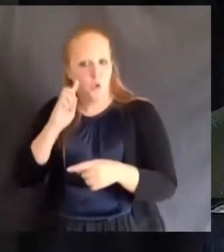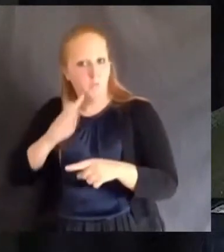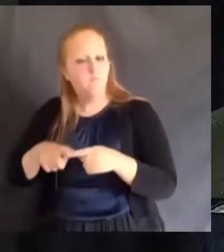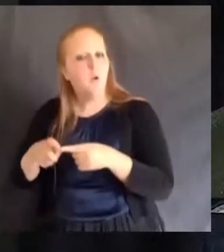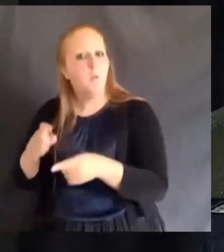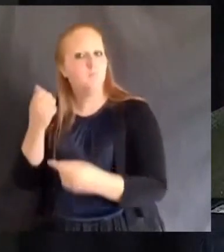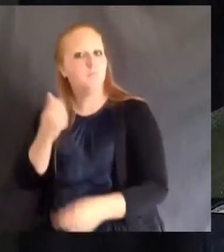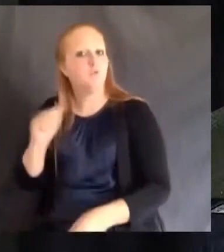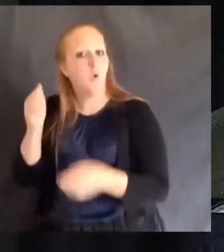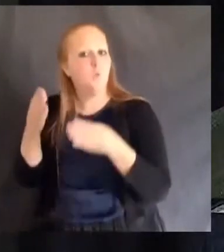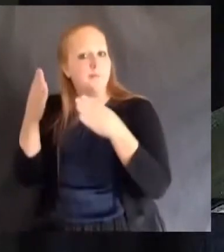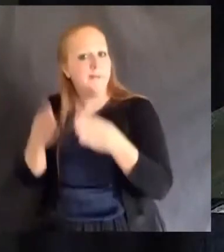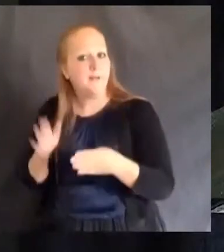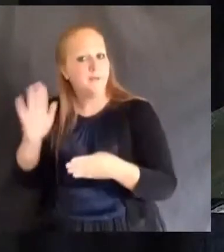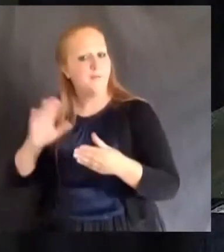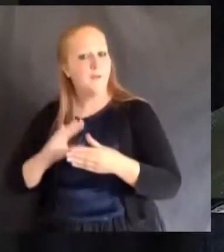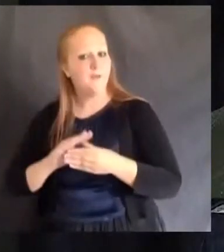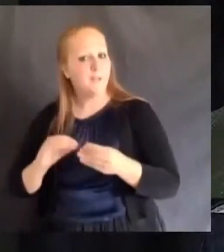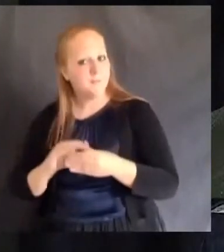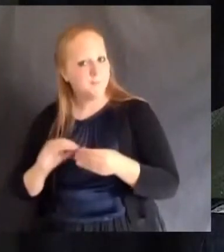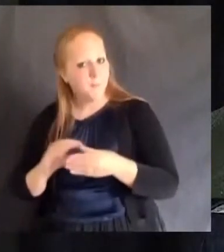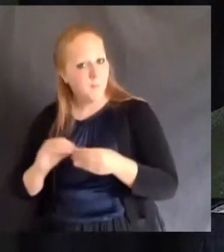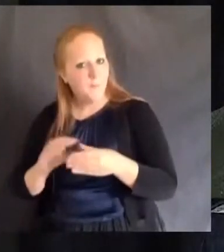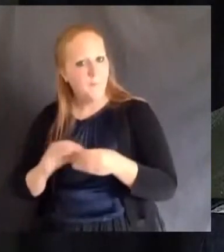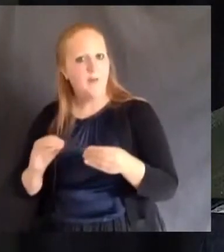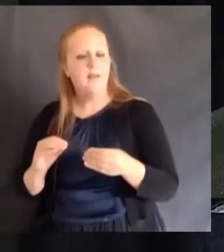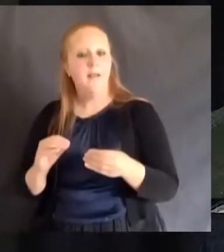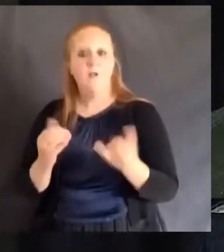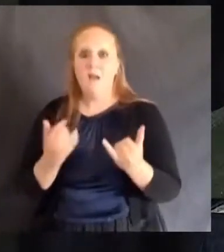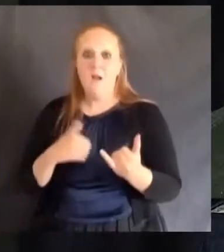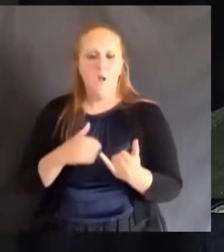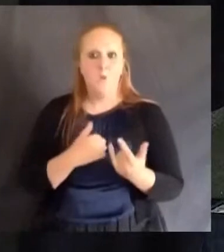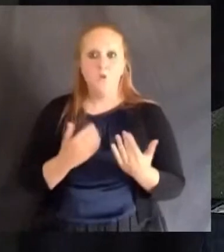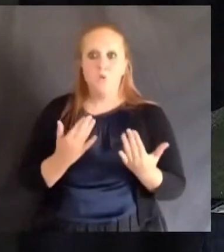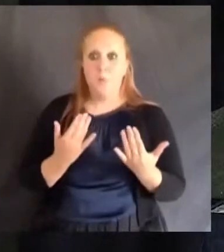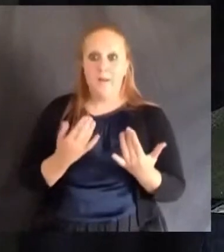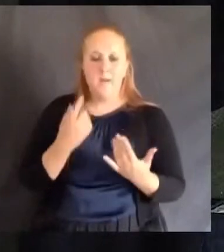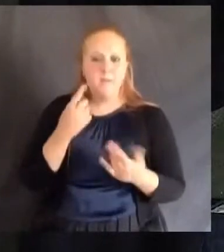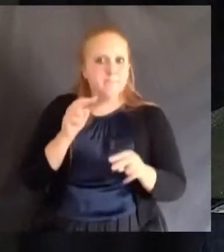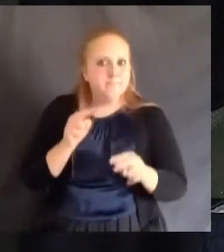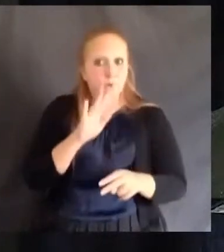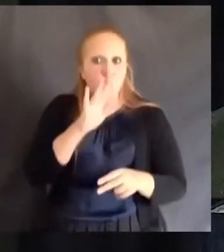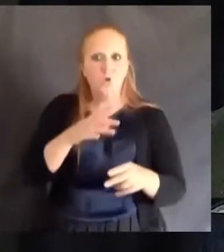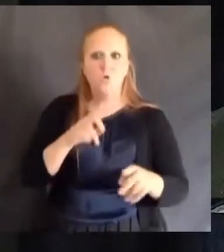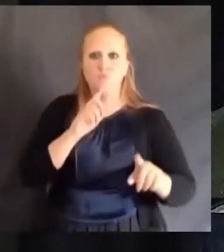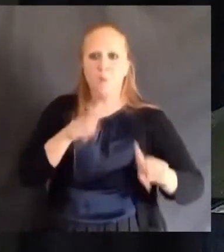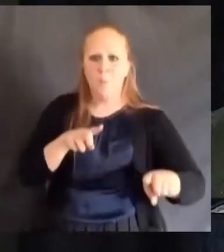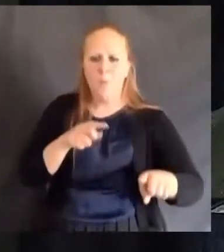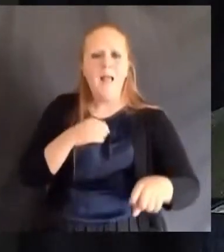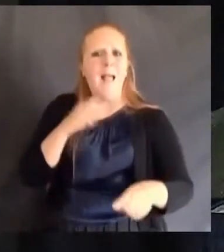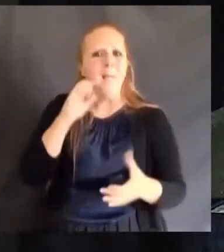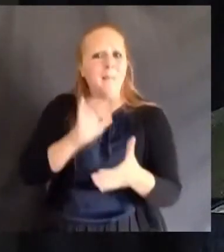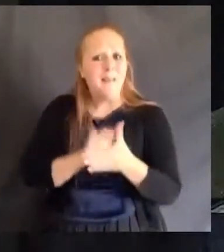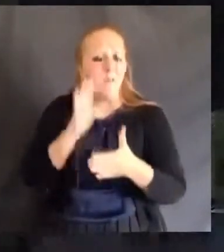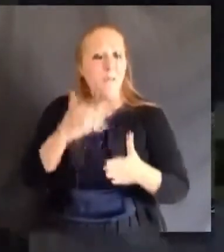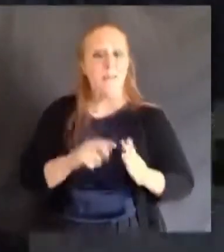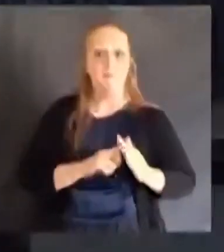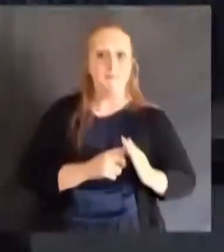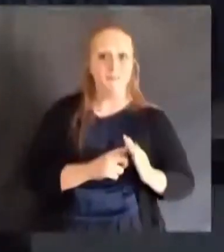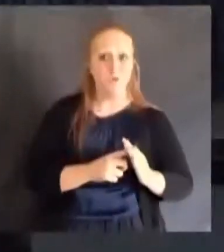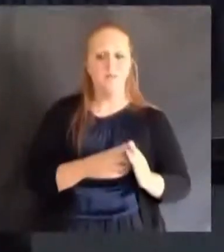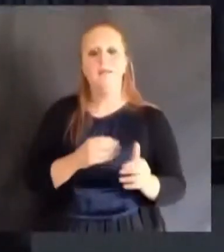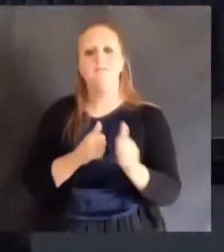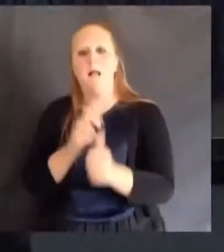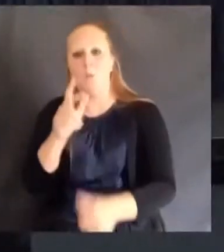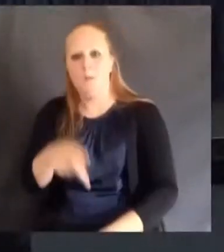protesters, the testimony that was given, and we await the report. And I believe there's going to be the preliminary report and Let's then a follow subsequent up. report. My follow-up is